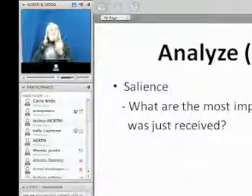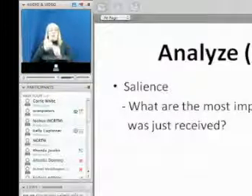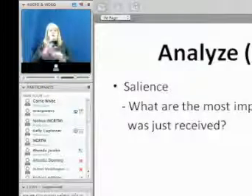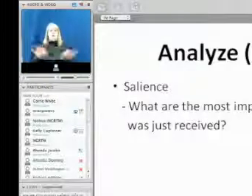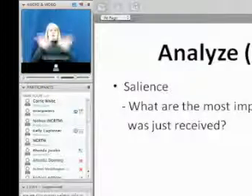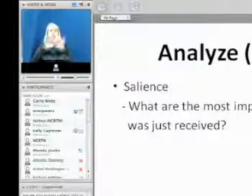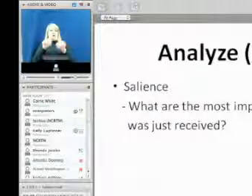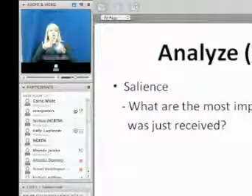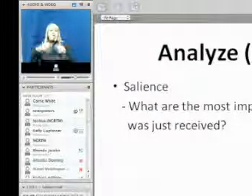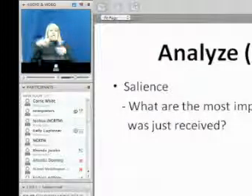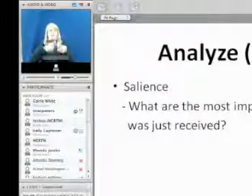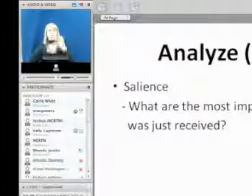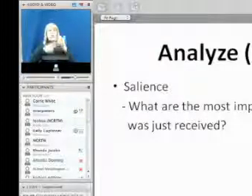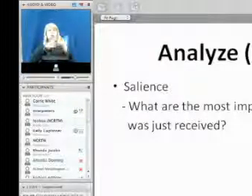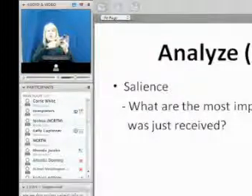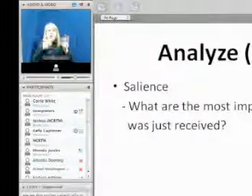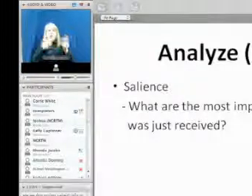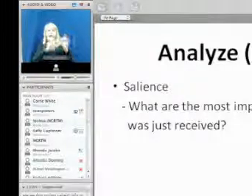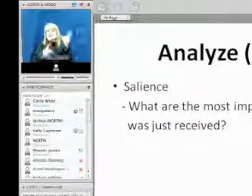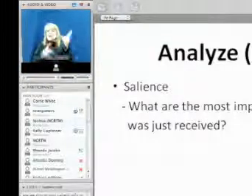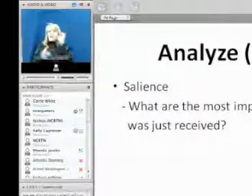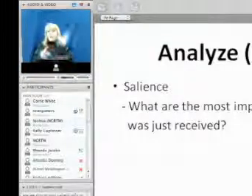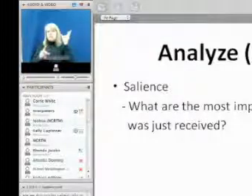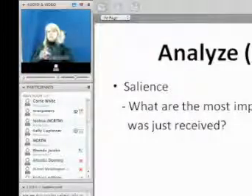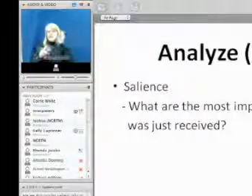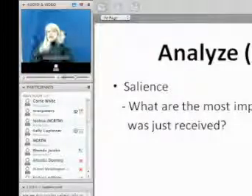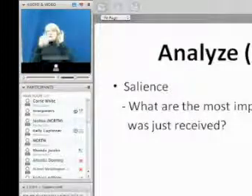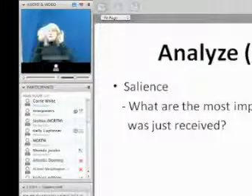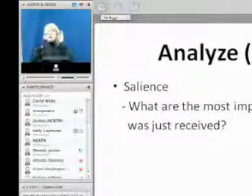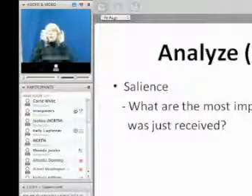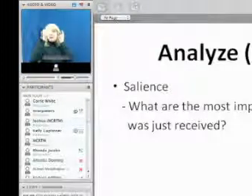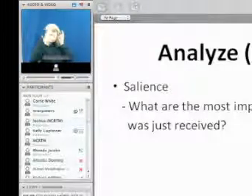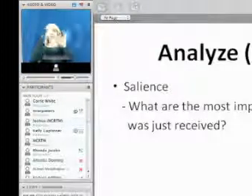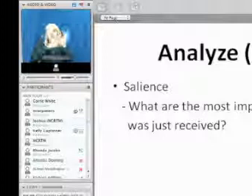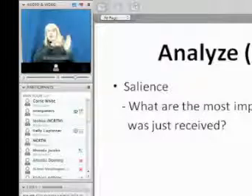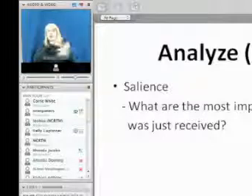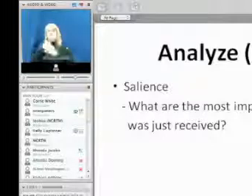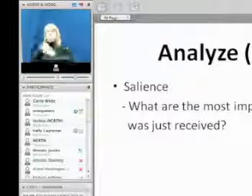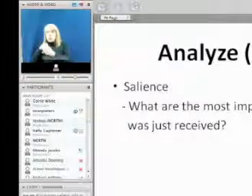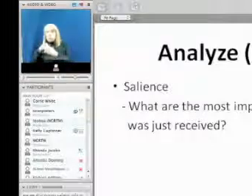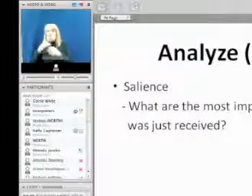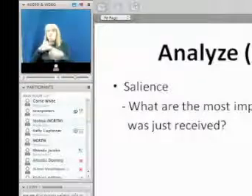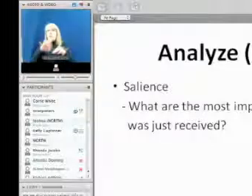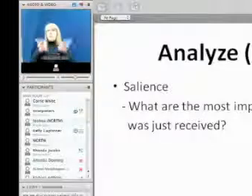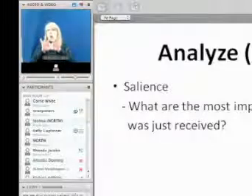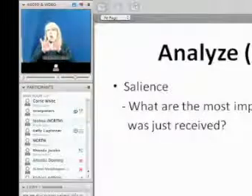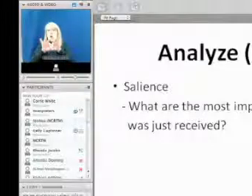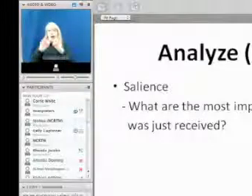took in. How do you decide what to include? What do you feel might be most important?